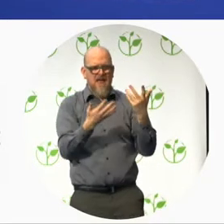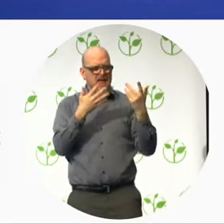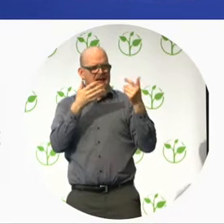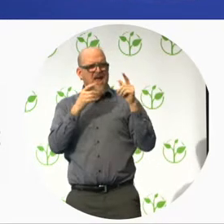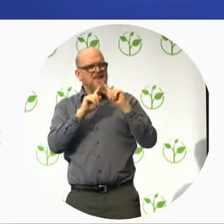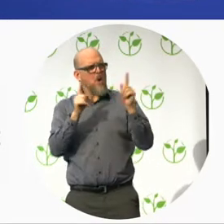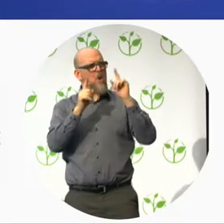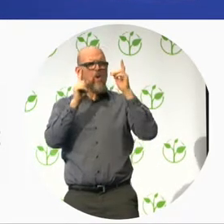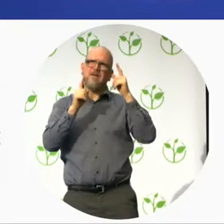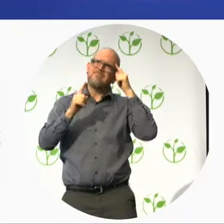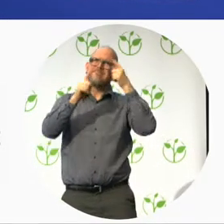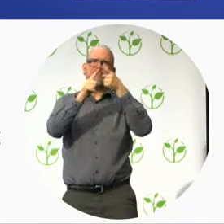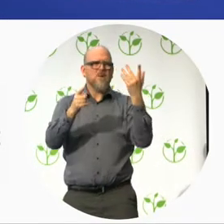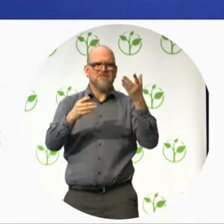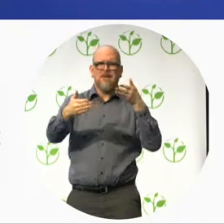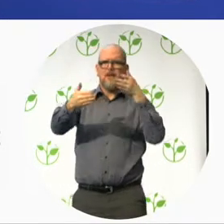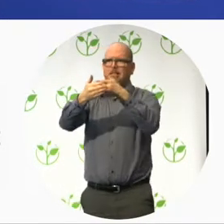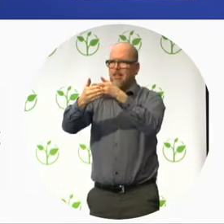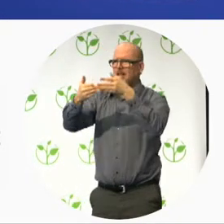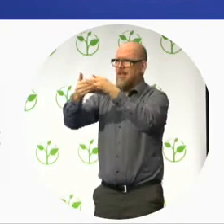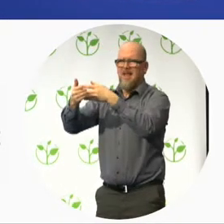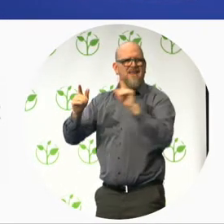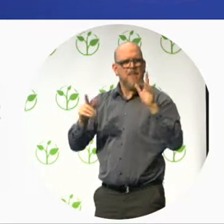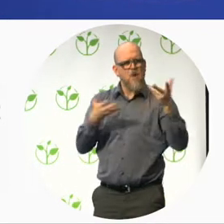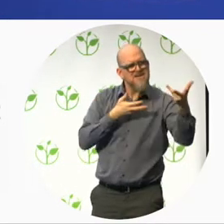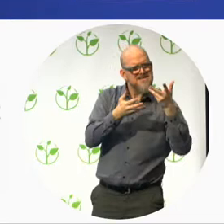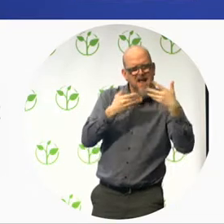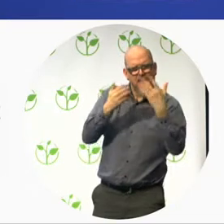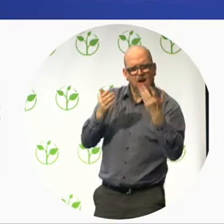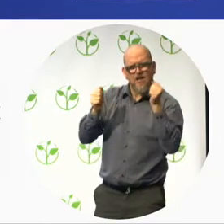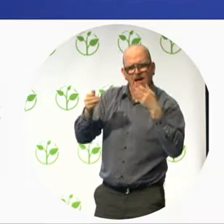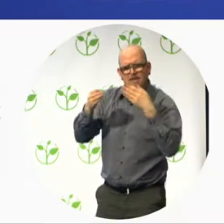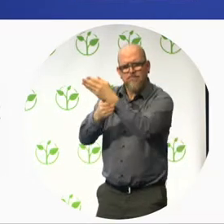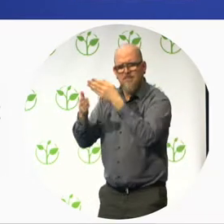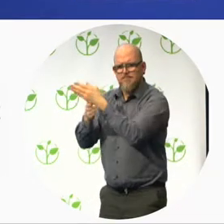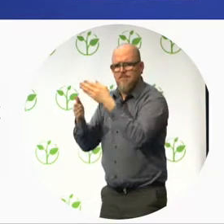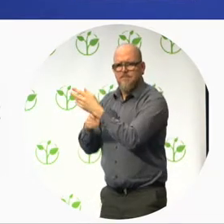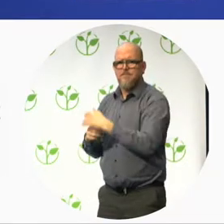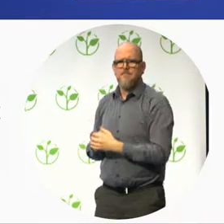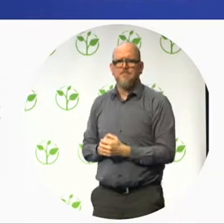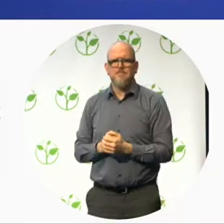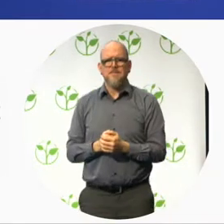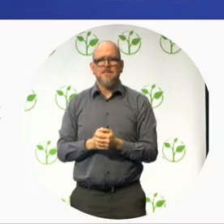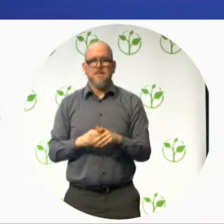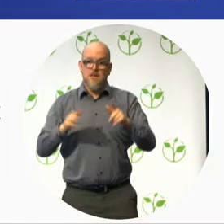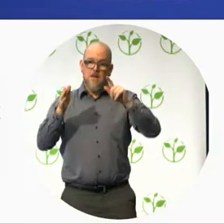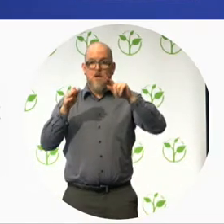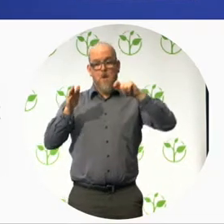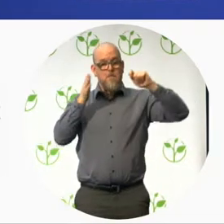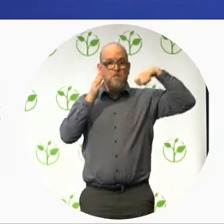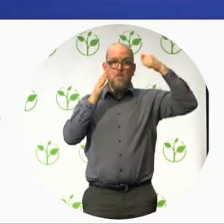My office has created an innovative approach through which we offer equal access to our video and multimedia